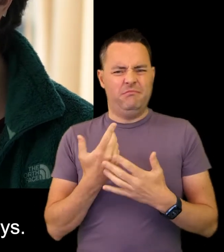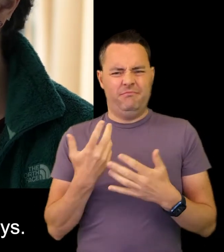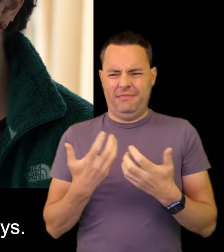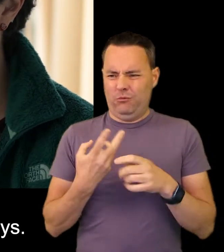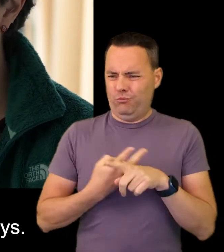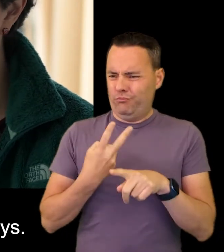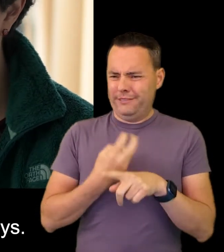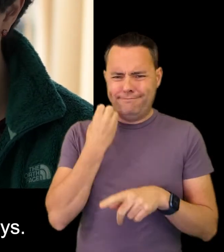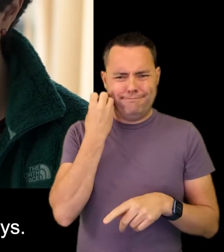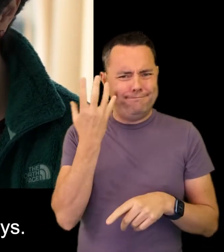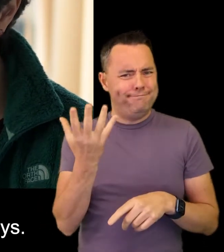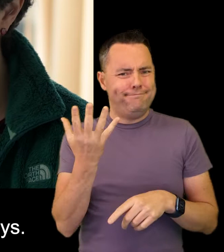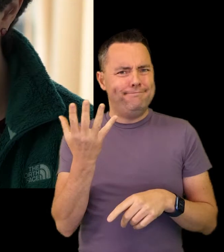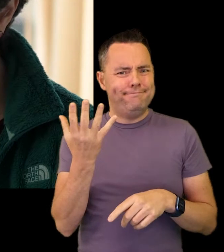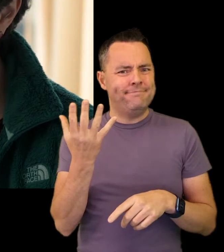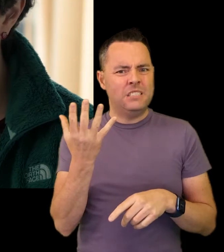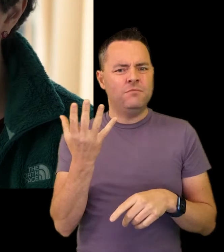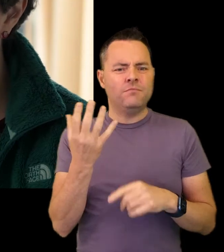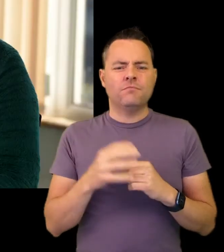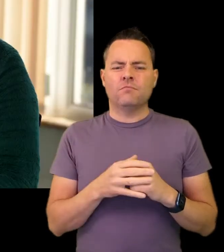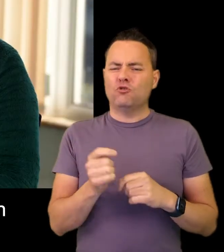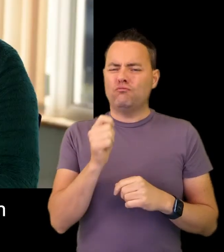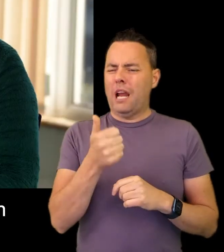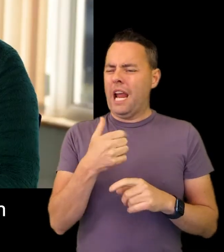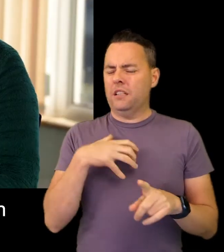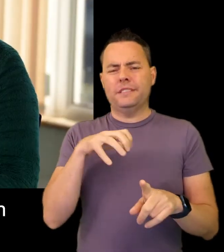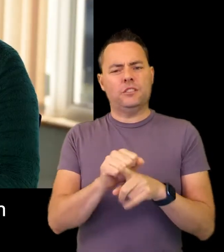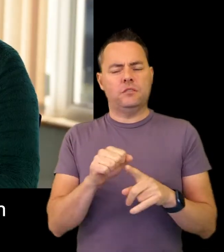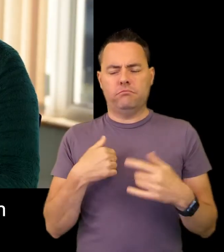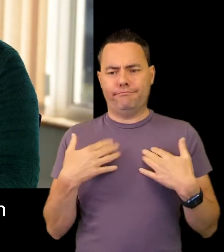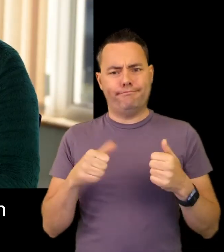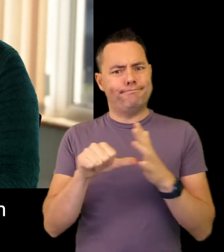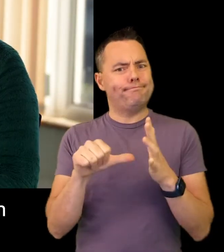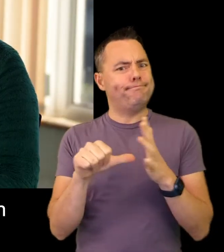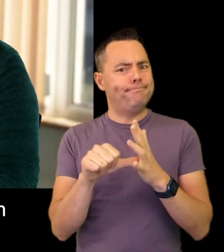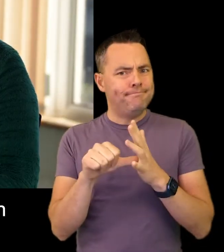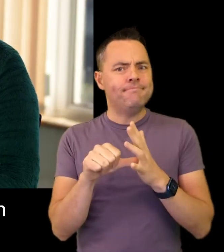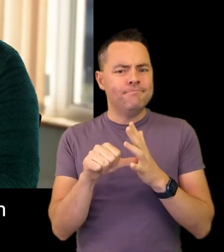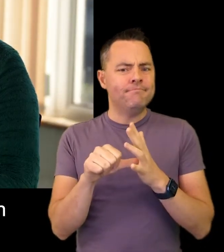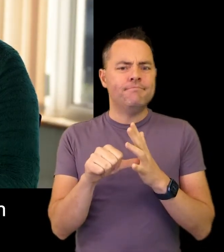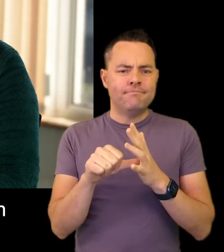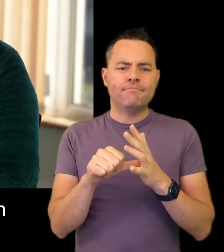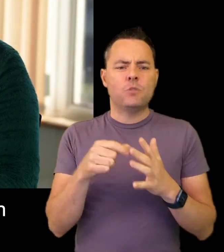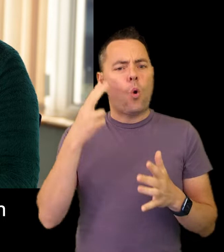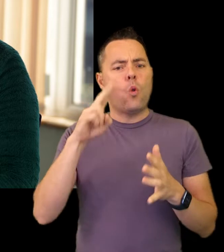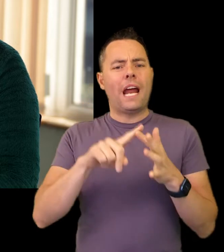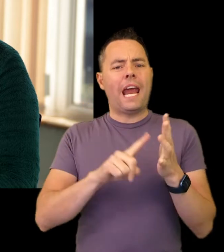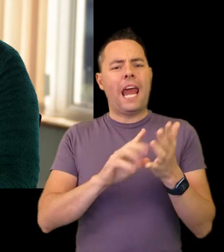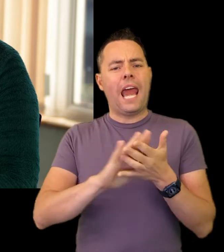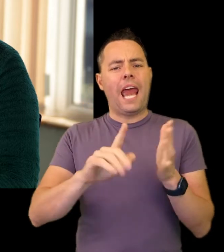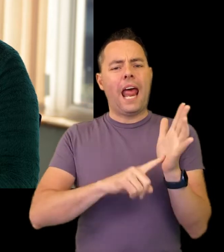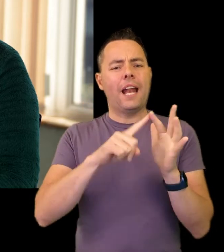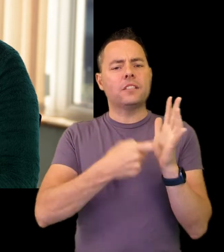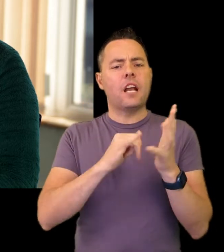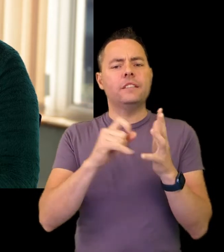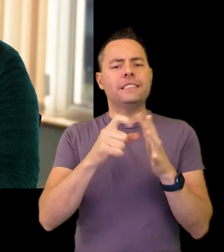much and how often I can do those these days. I have a rarely diagnosed condition called